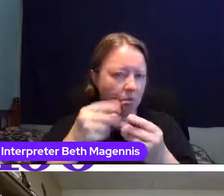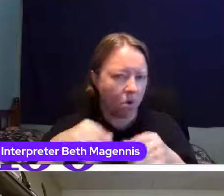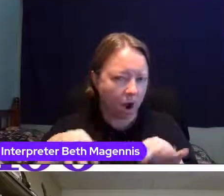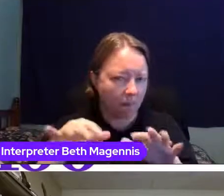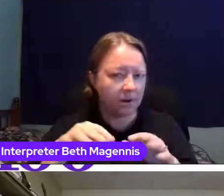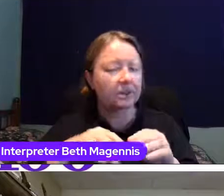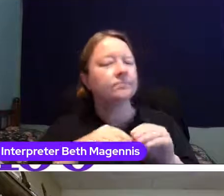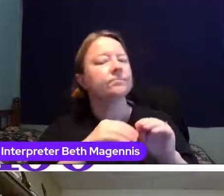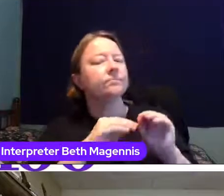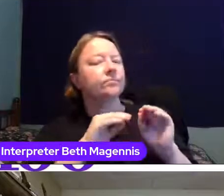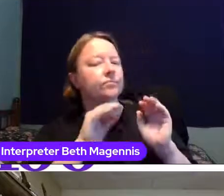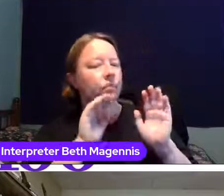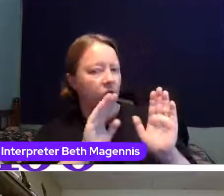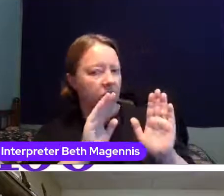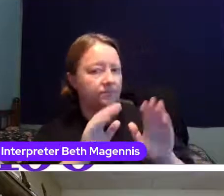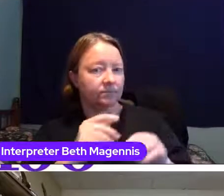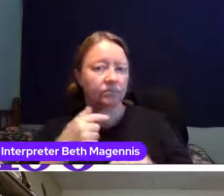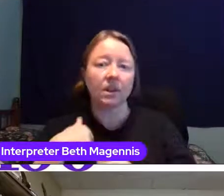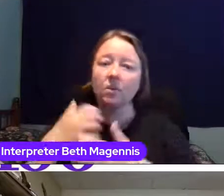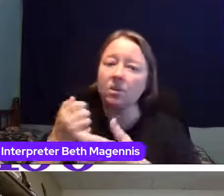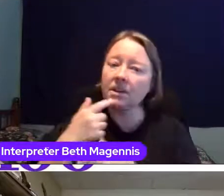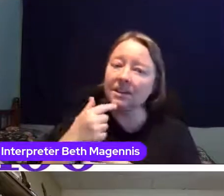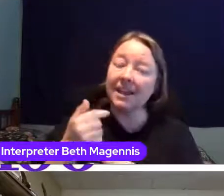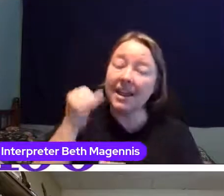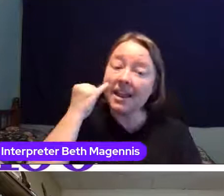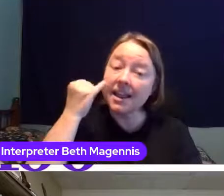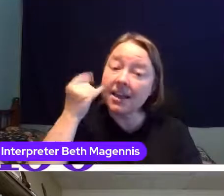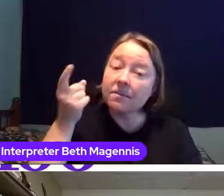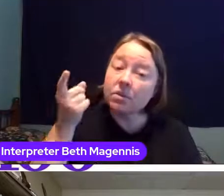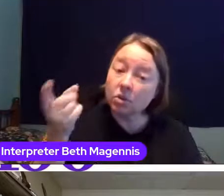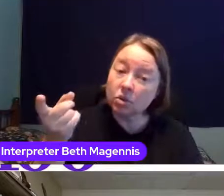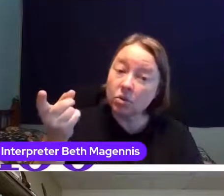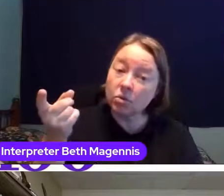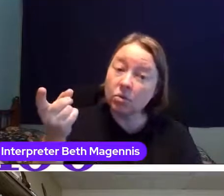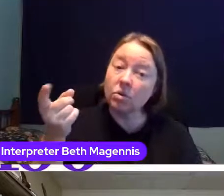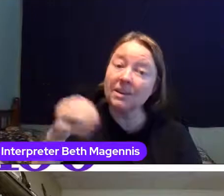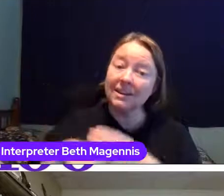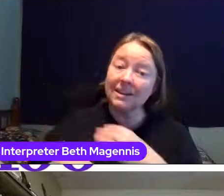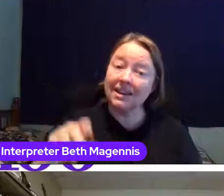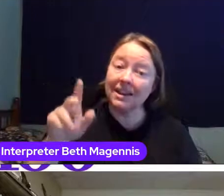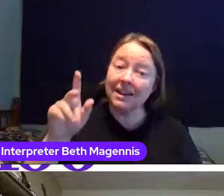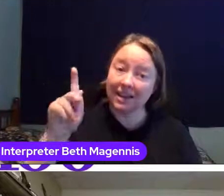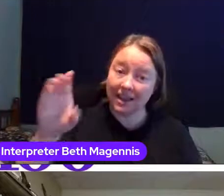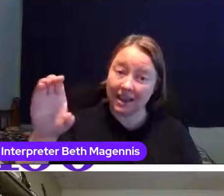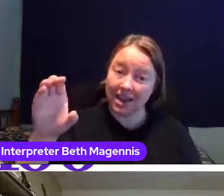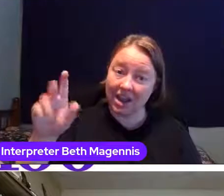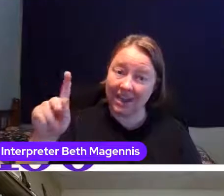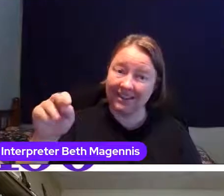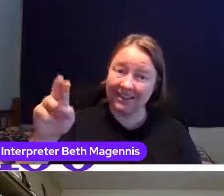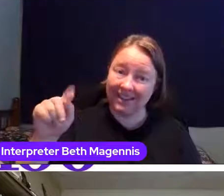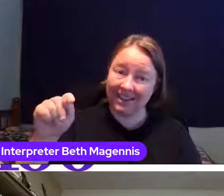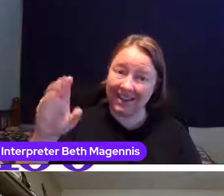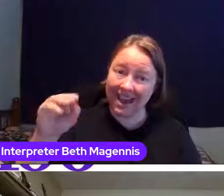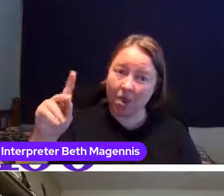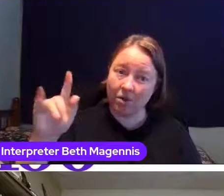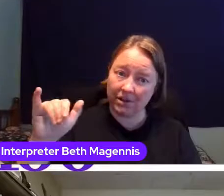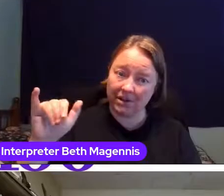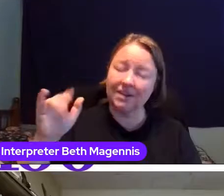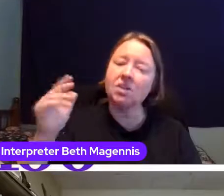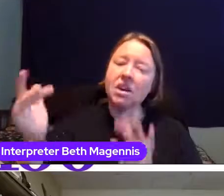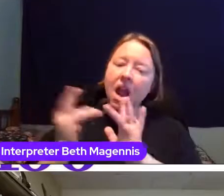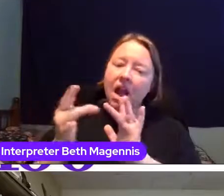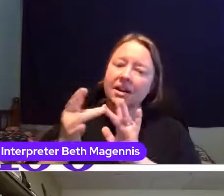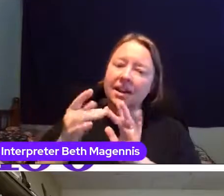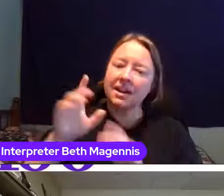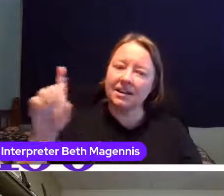Awesome. Well, I would like to say, if you are in the Kent County area, you can contact Disability Advocates